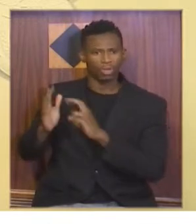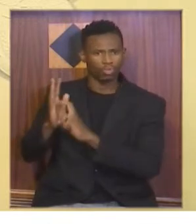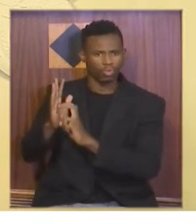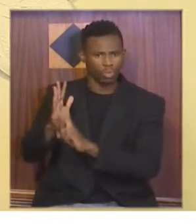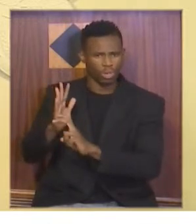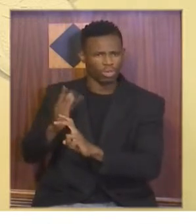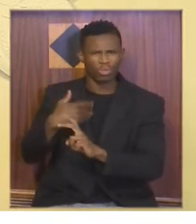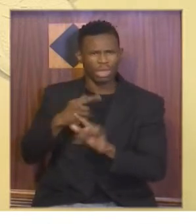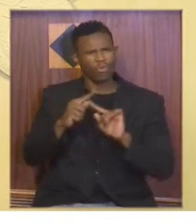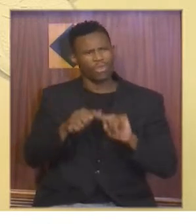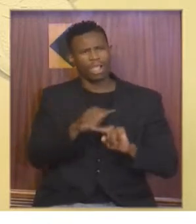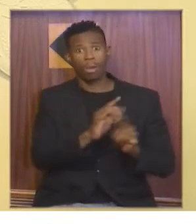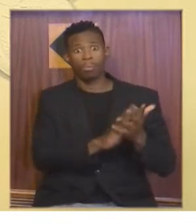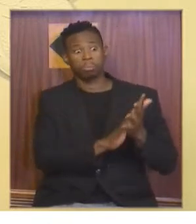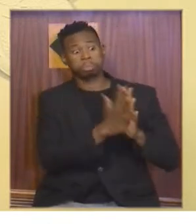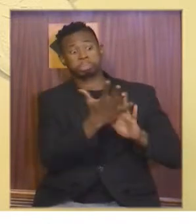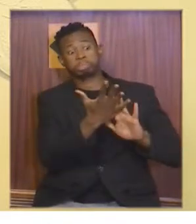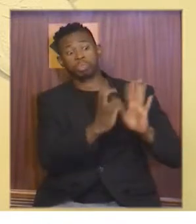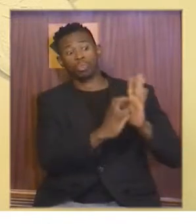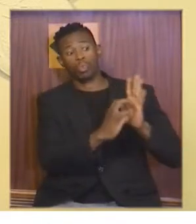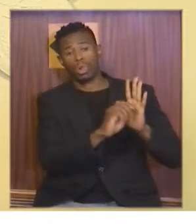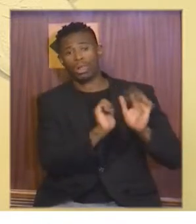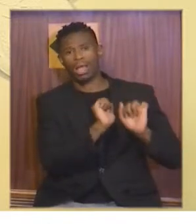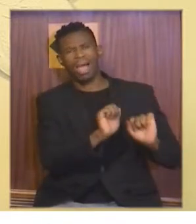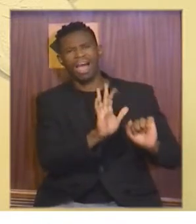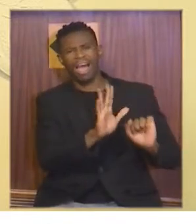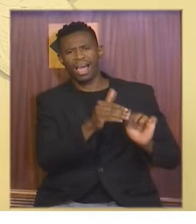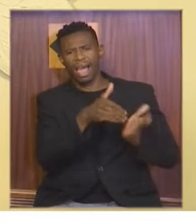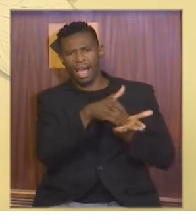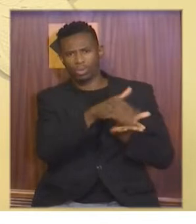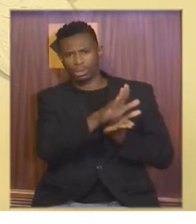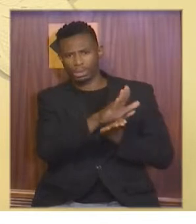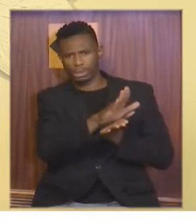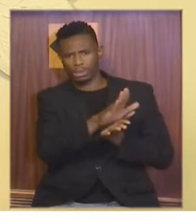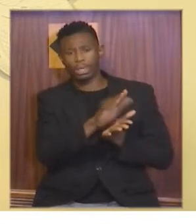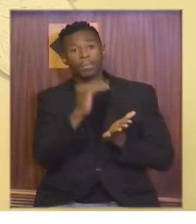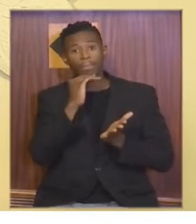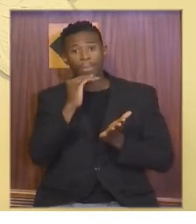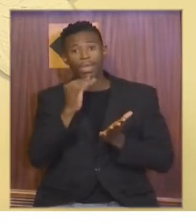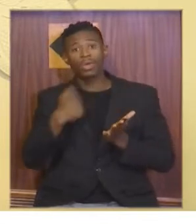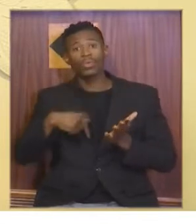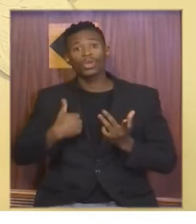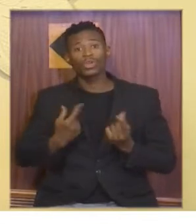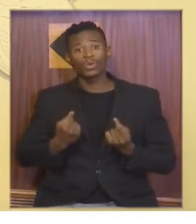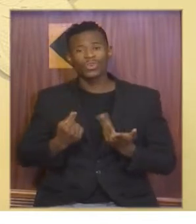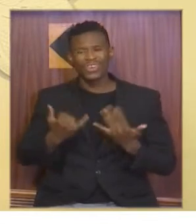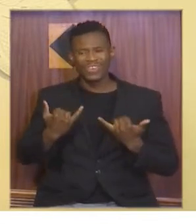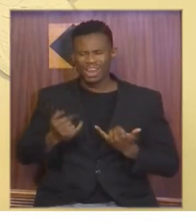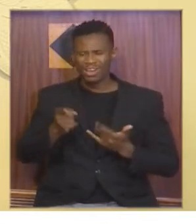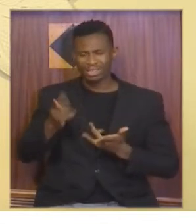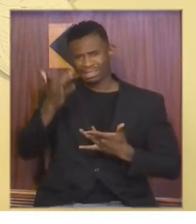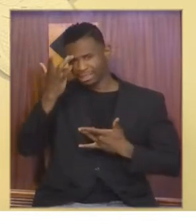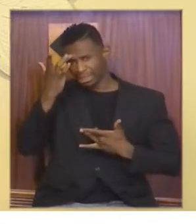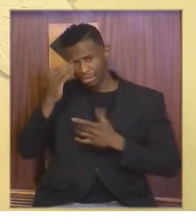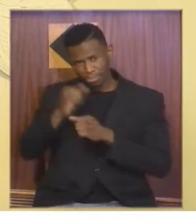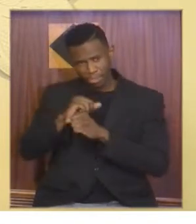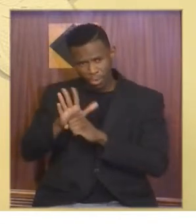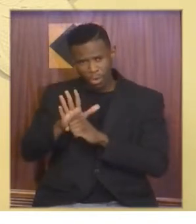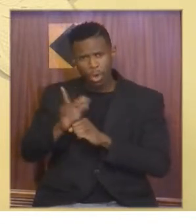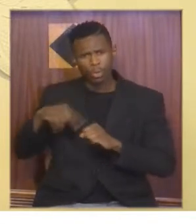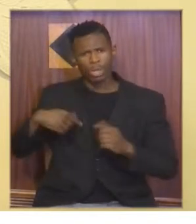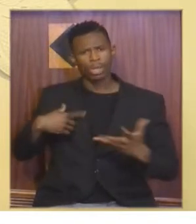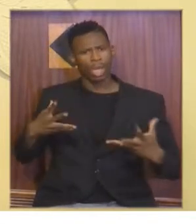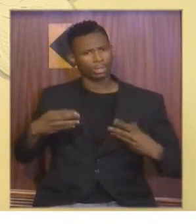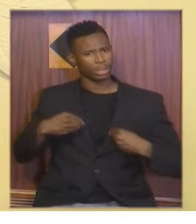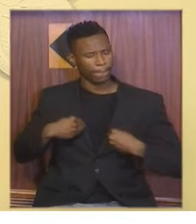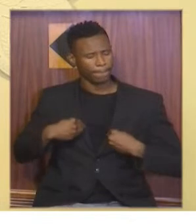regulations. It means that we are learning to live with the virus in our presence.